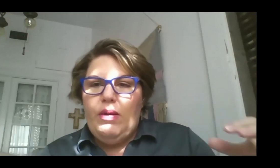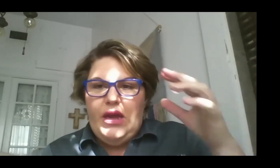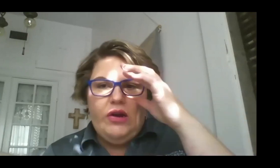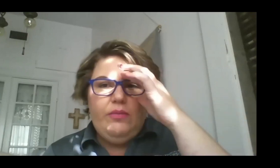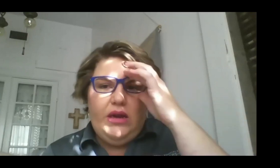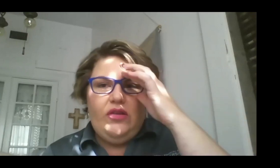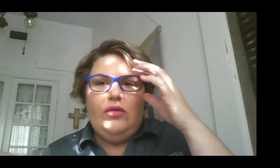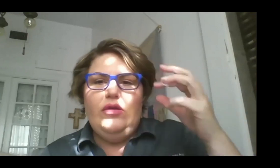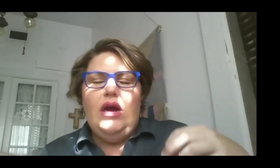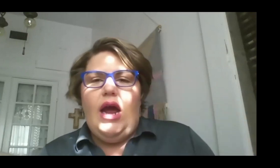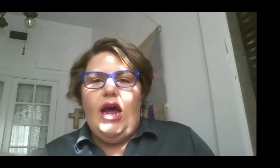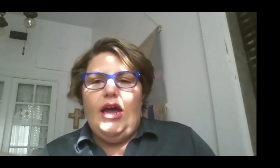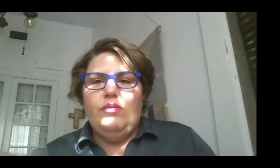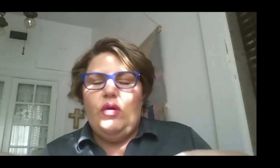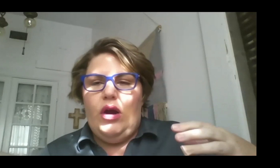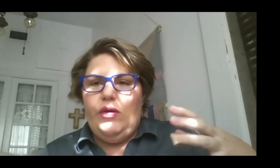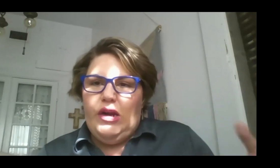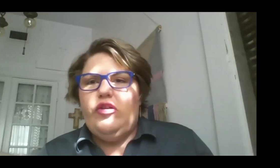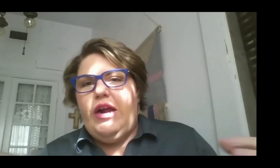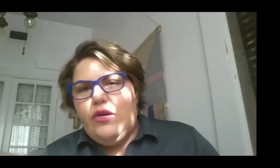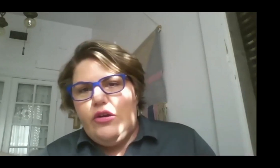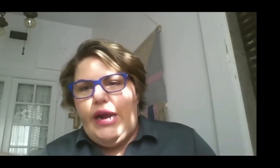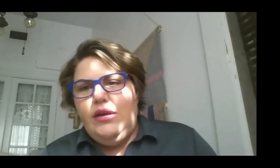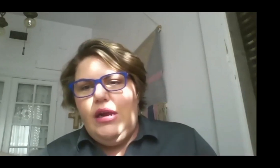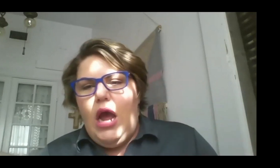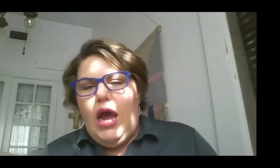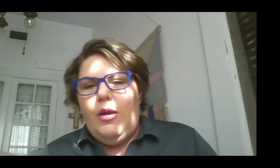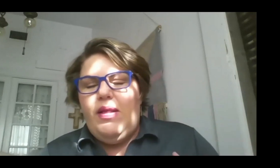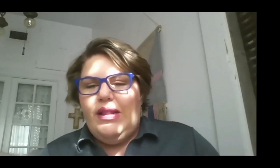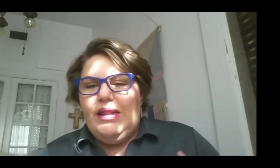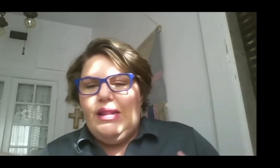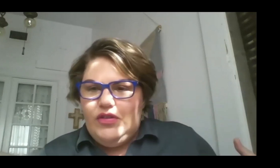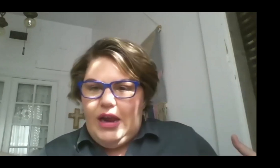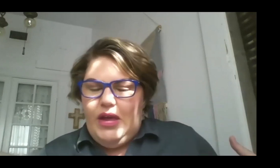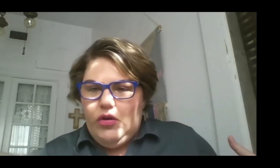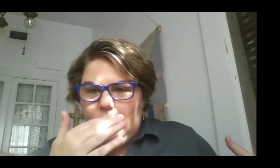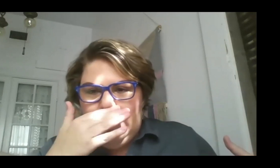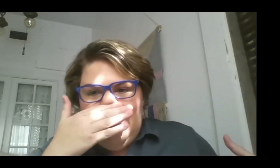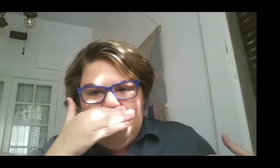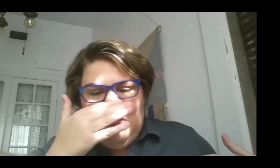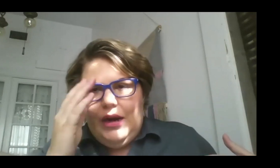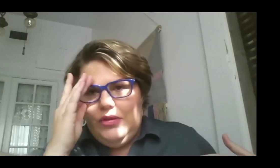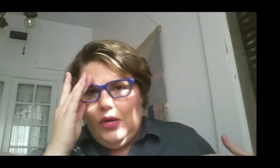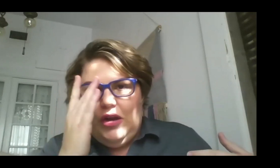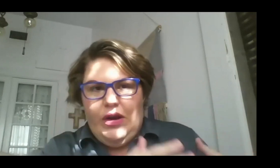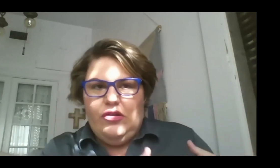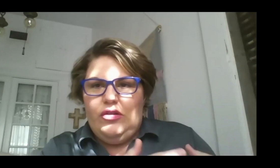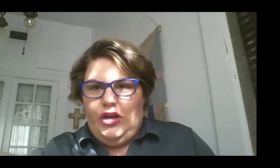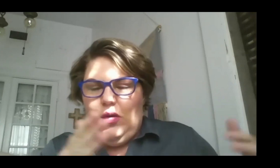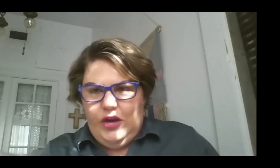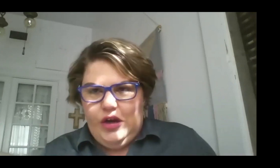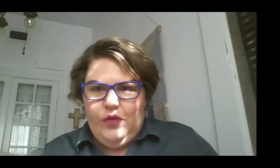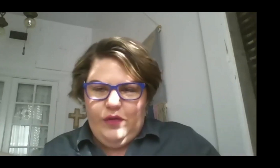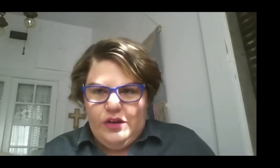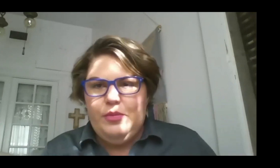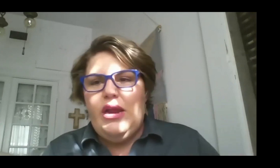program that you're admitted to. So are you an undergrad or a grad? In the length of time that you're enrolled in that program. So are you registered, are